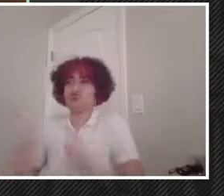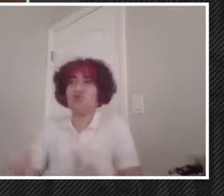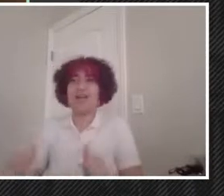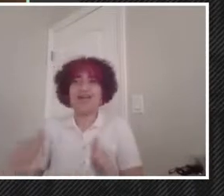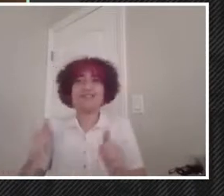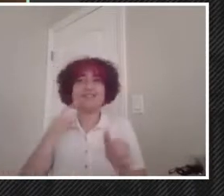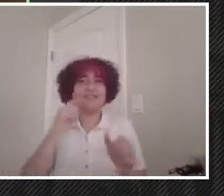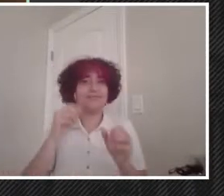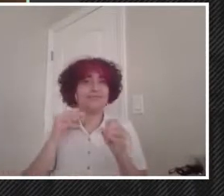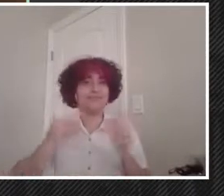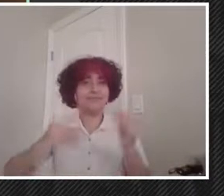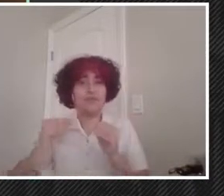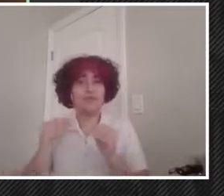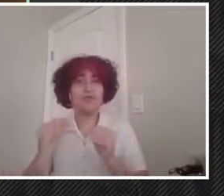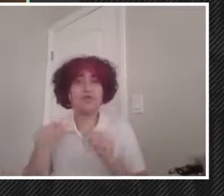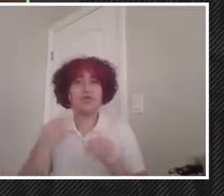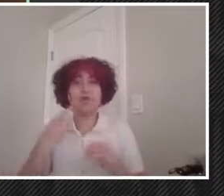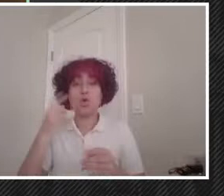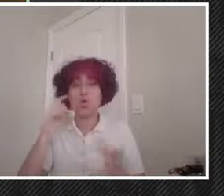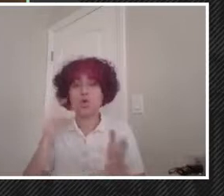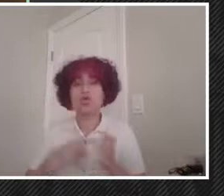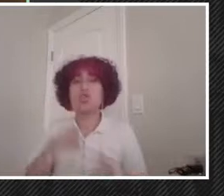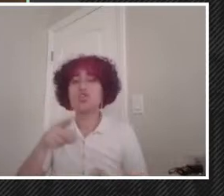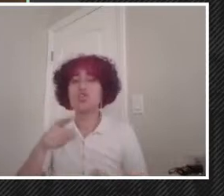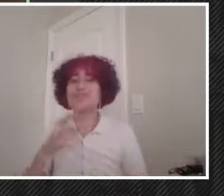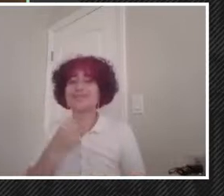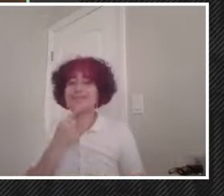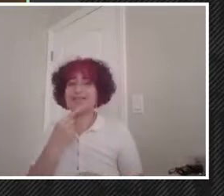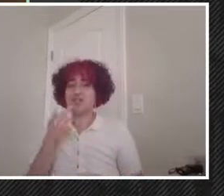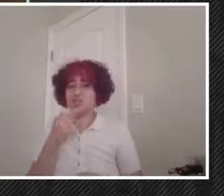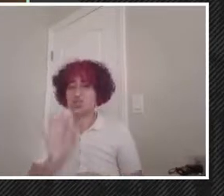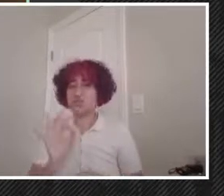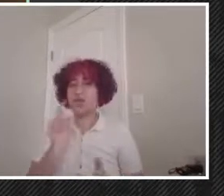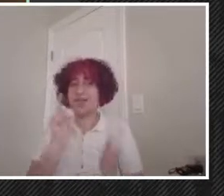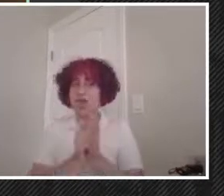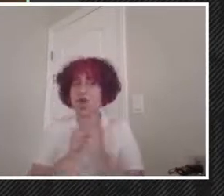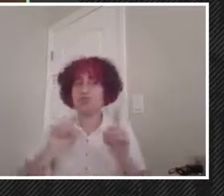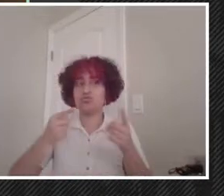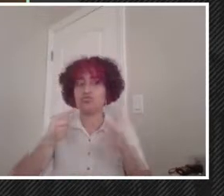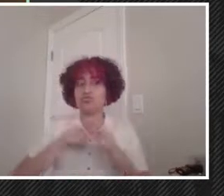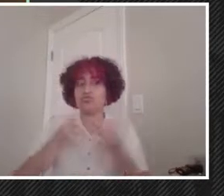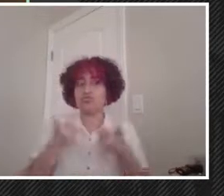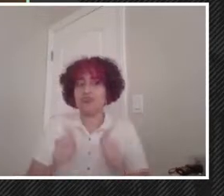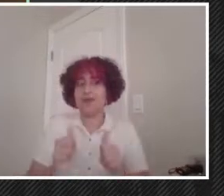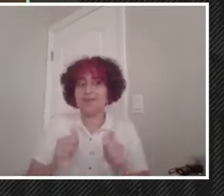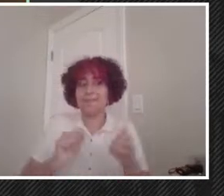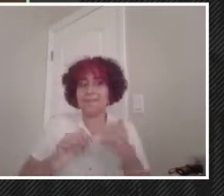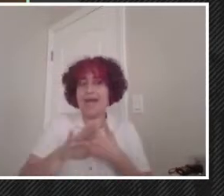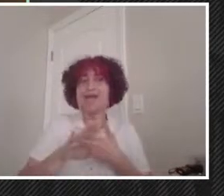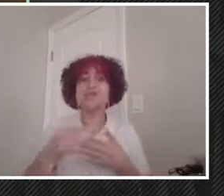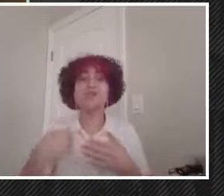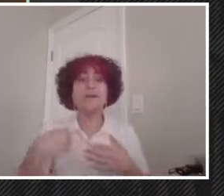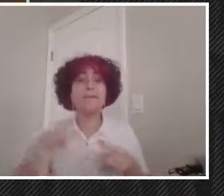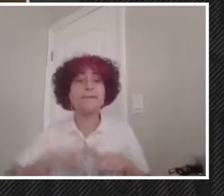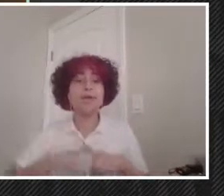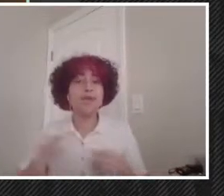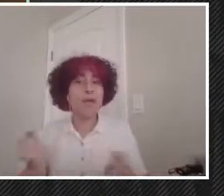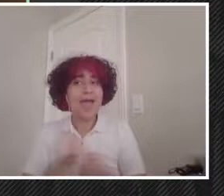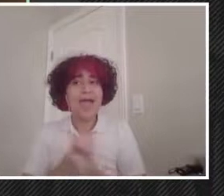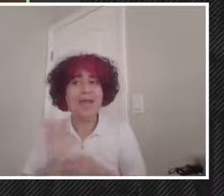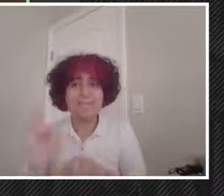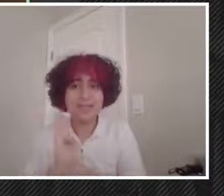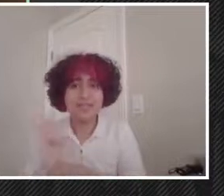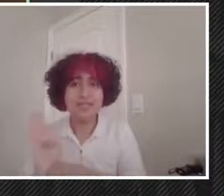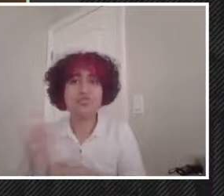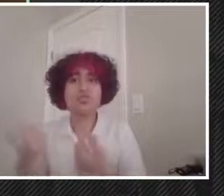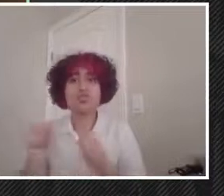George Floyd Justice and Policing Act that you mentioned. But just like any corporation or any other business, when we are pushing towards